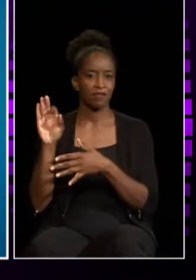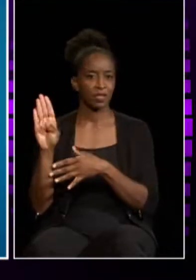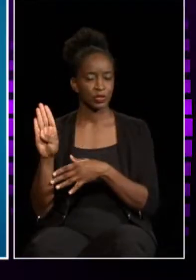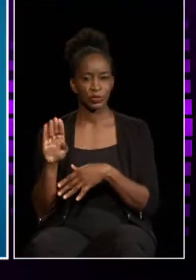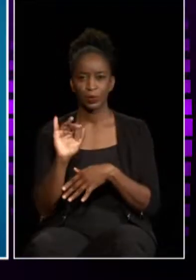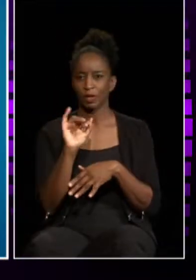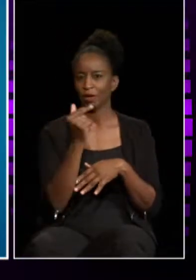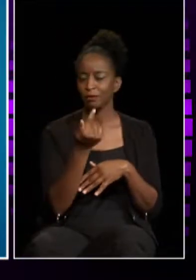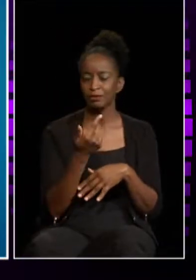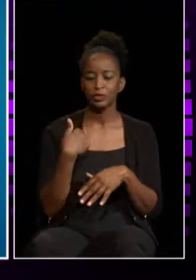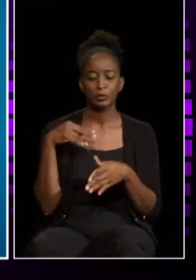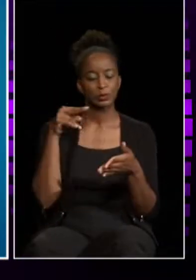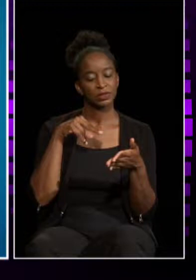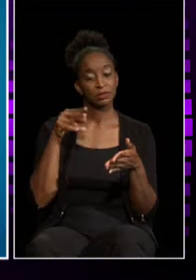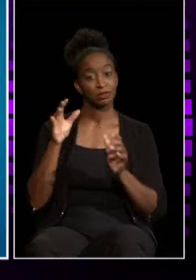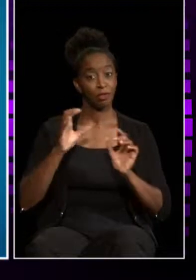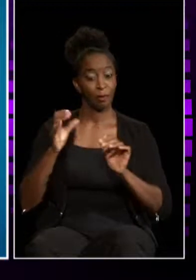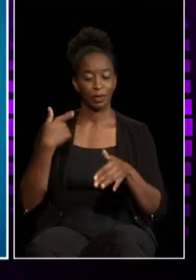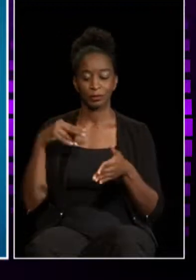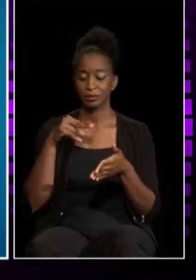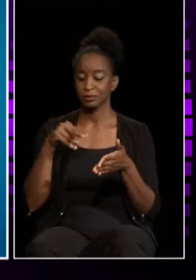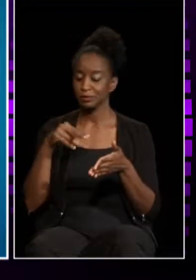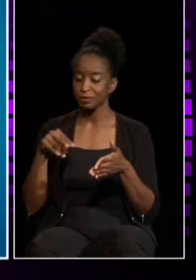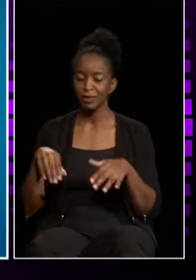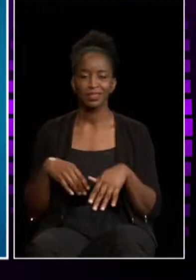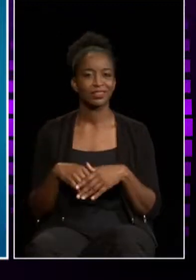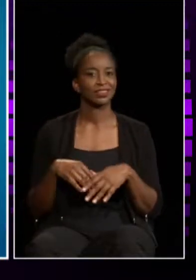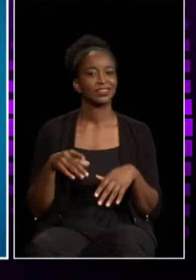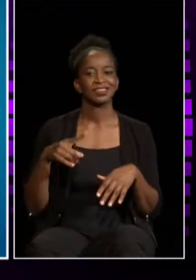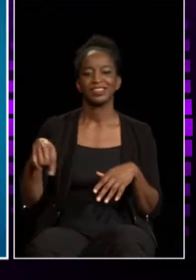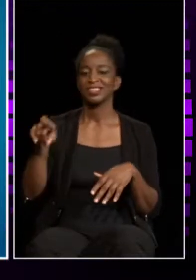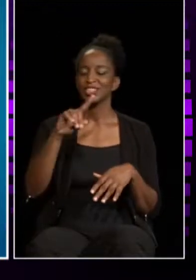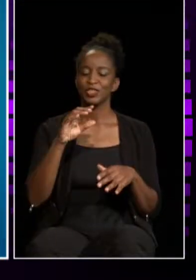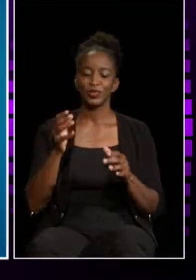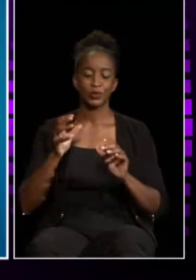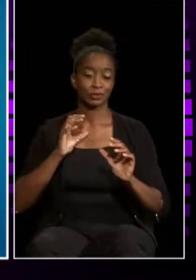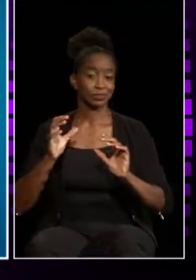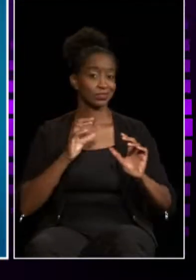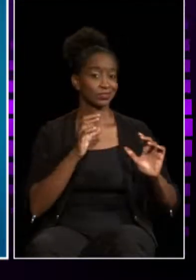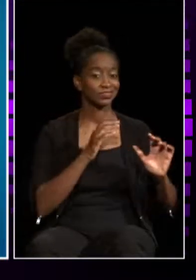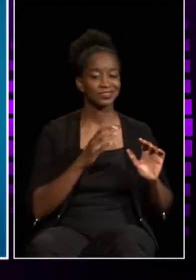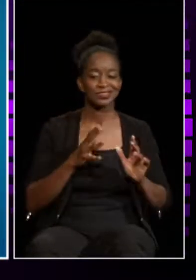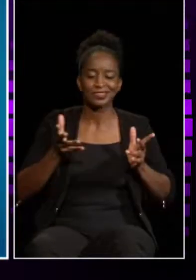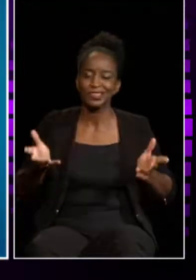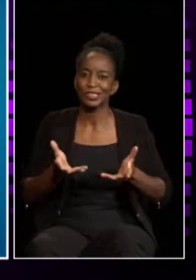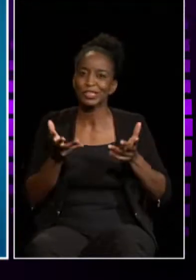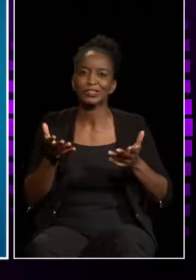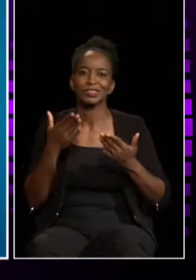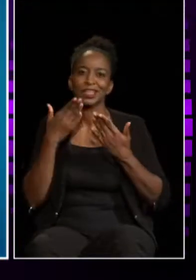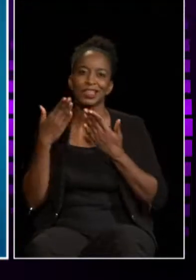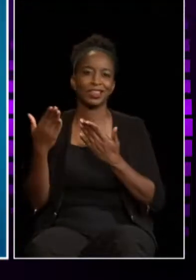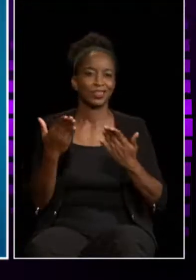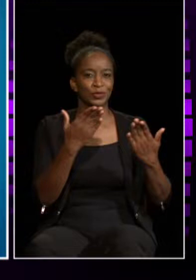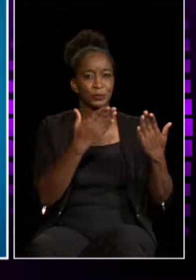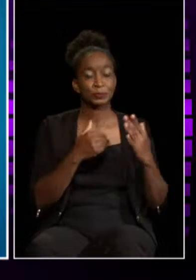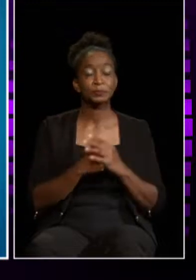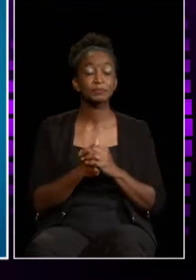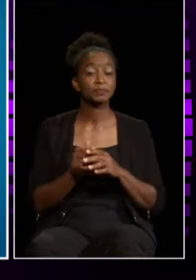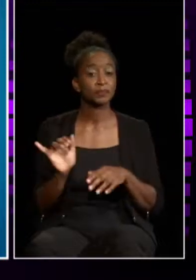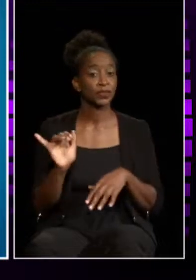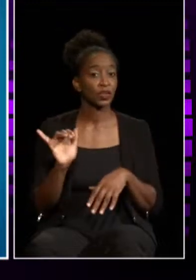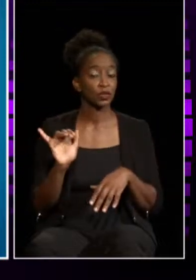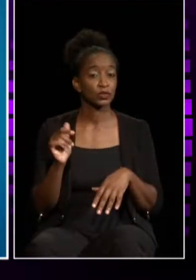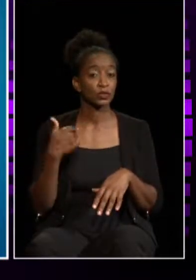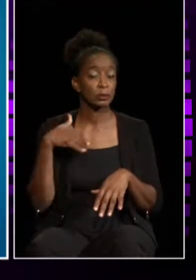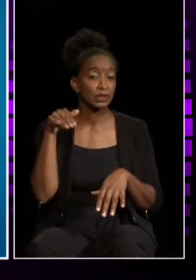you. Gabby Becca Williams, I saw your comment. Thank you so much for the encouraging words and everything. And also I want to prompt